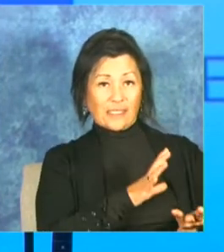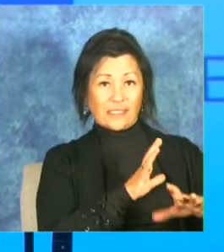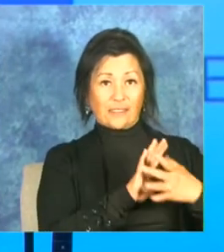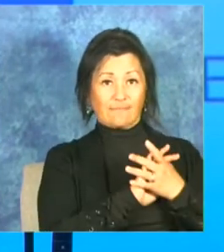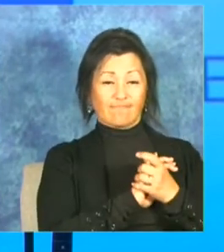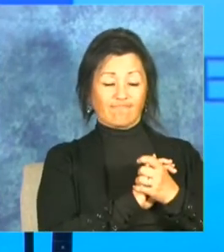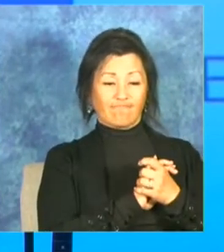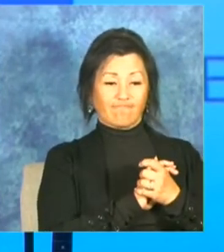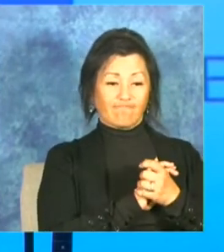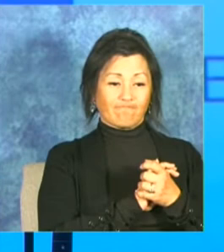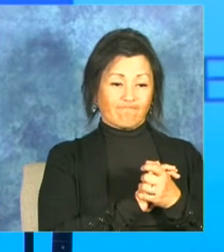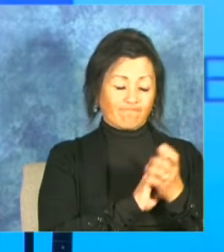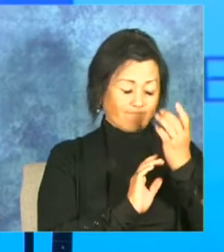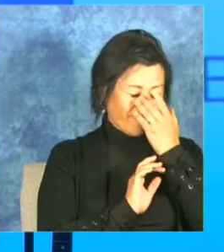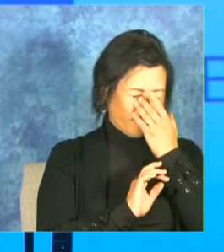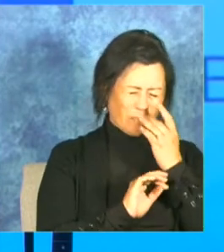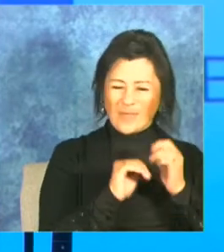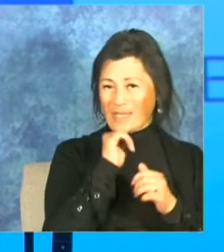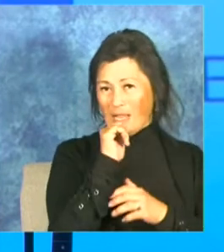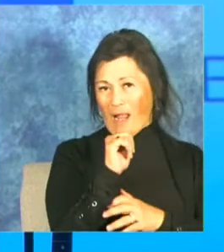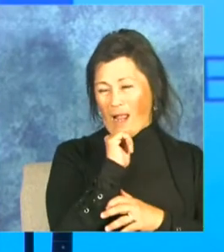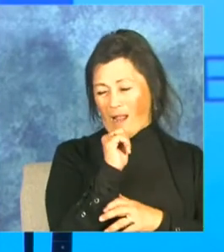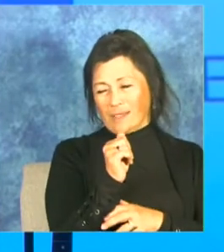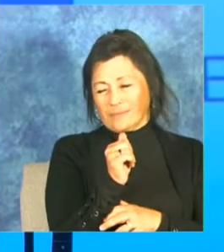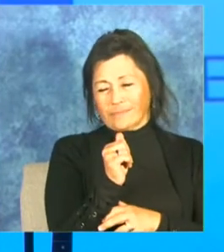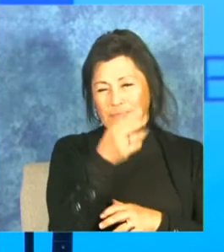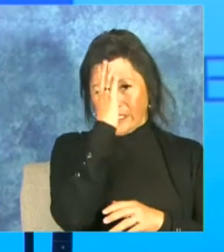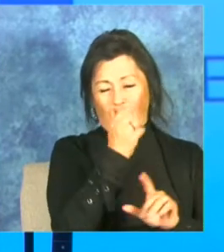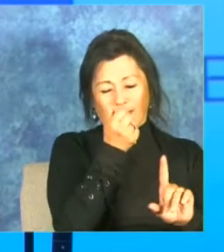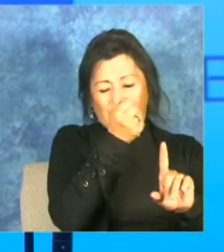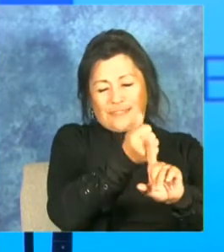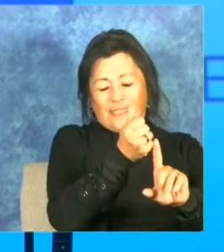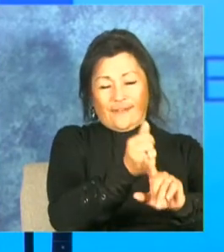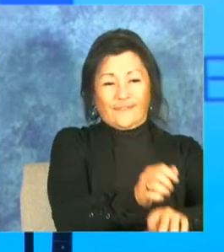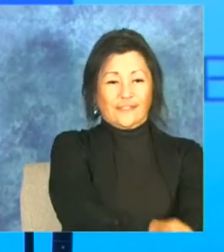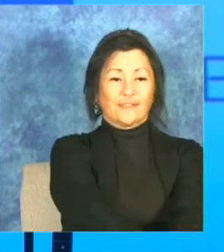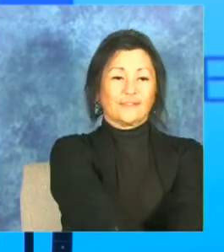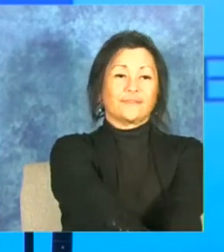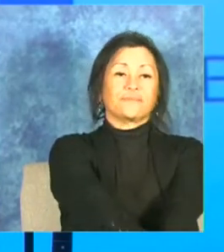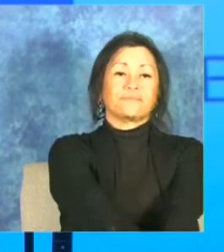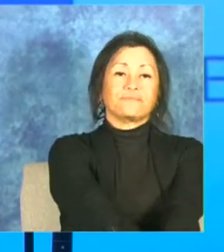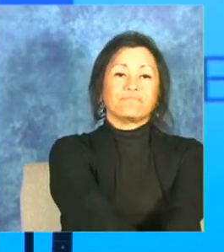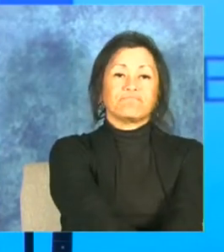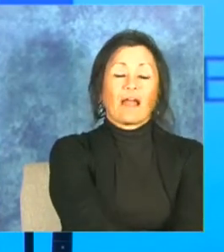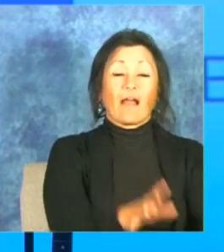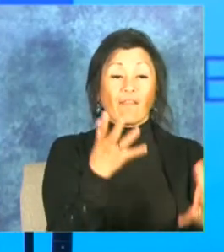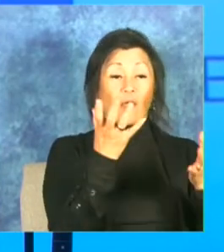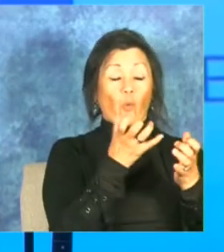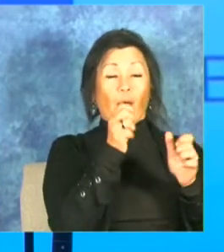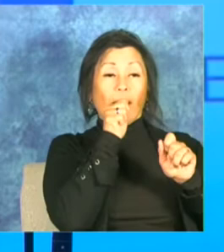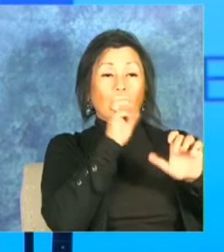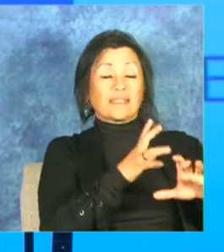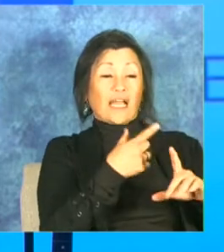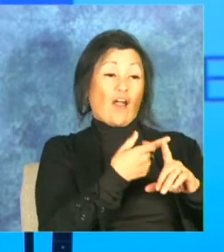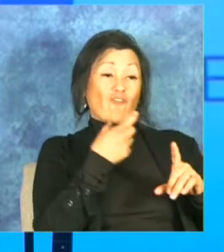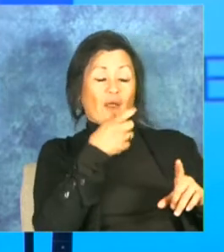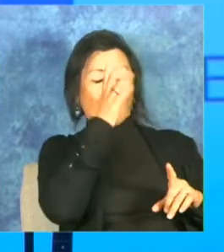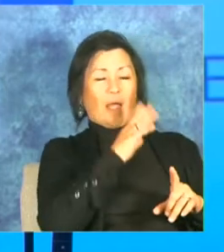God and not the blessing of God. Or the